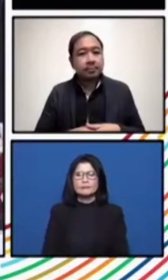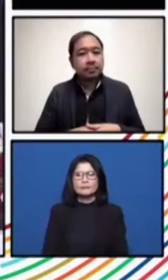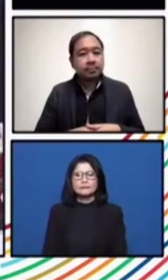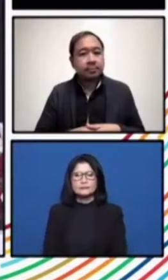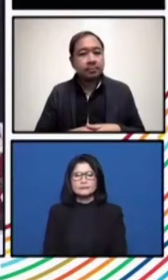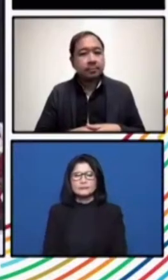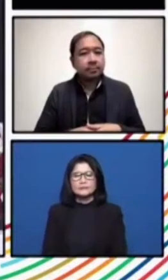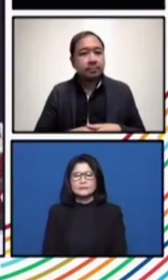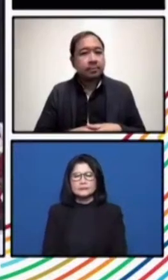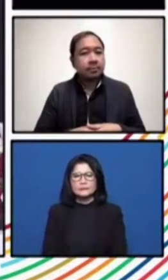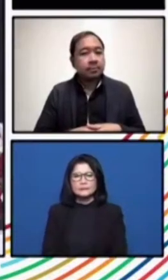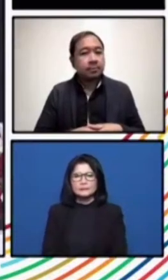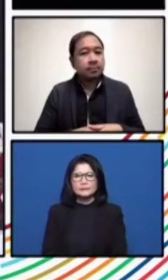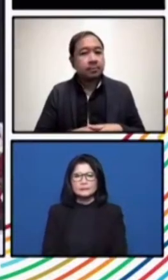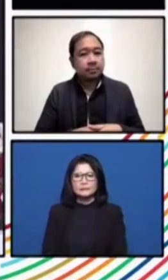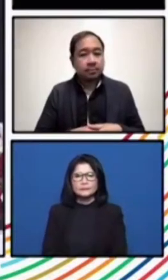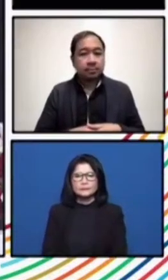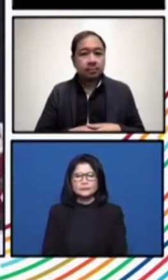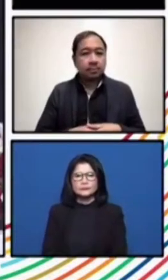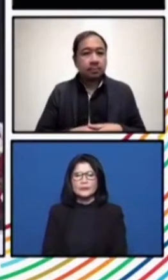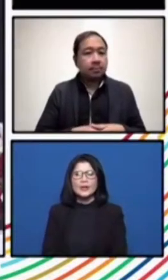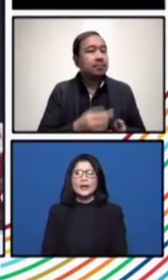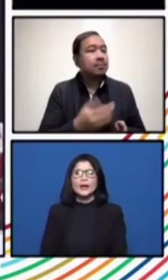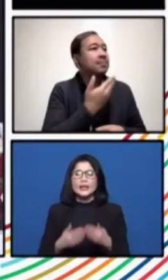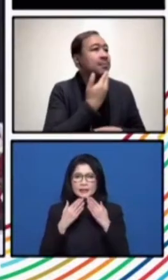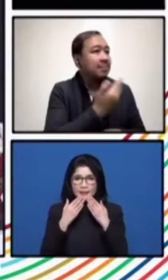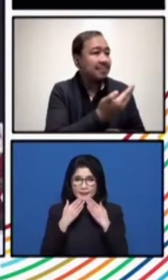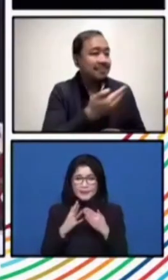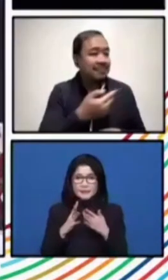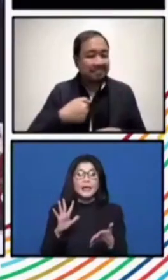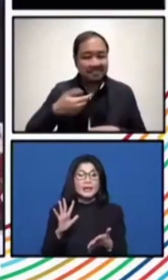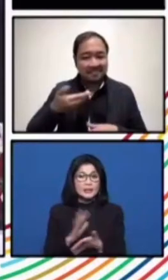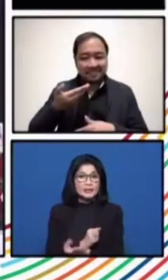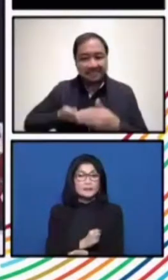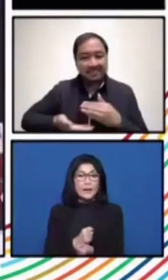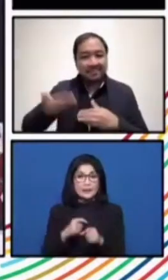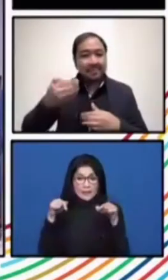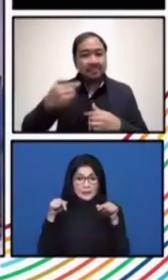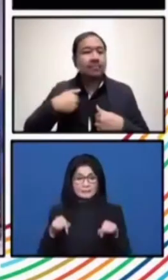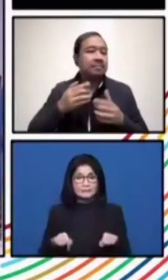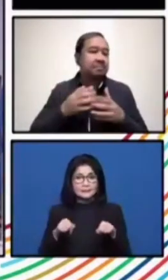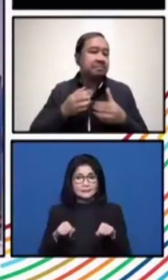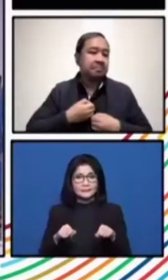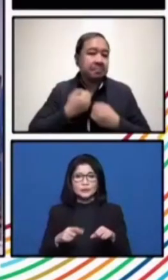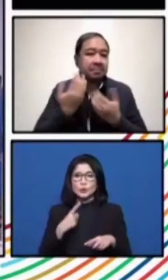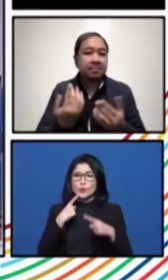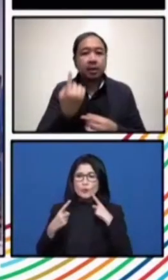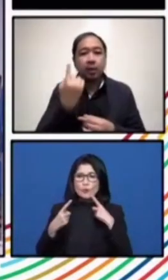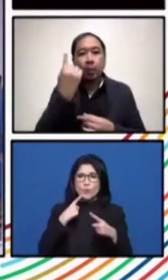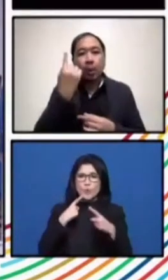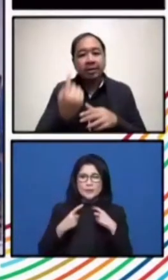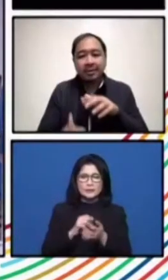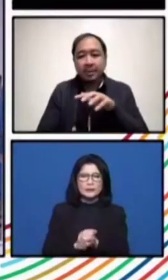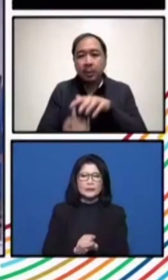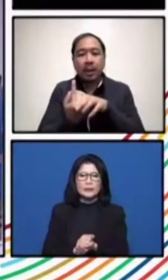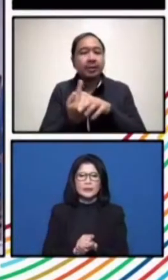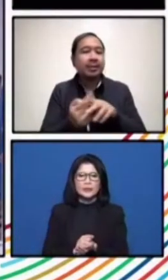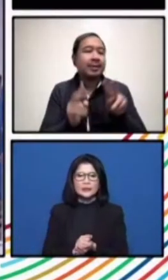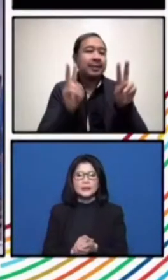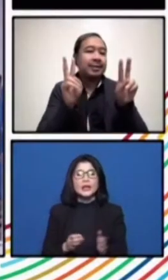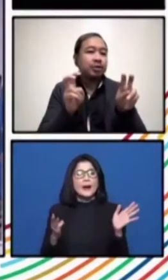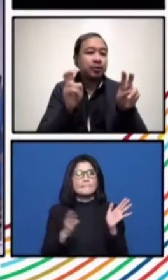thank you for giving this opportunity to talk about one one another emerging issue of food and nutrition